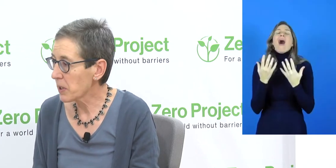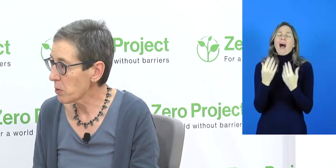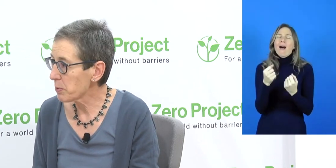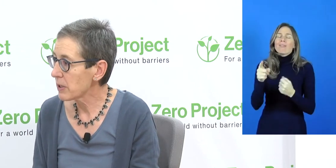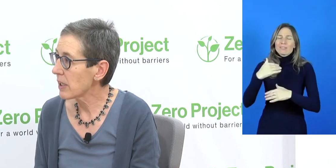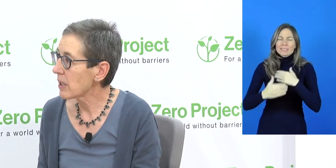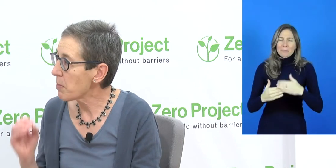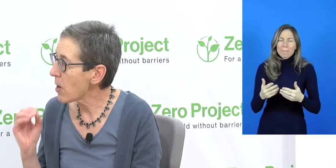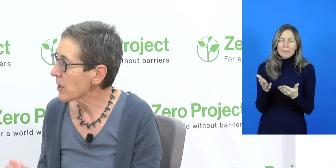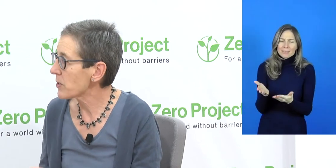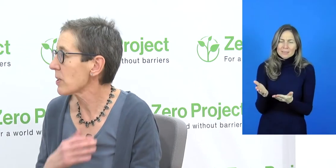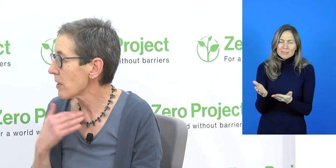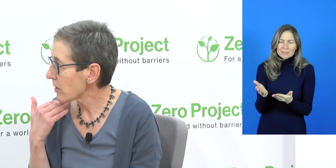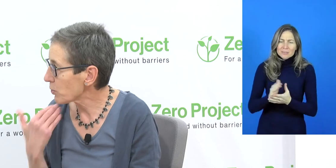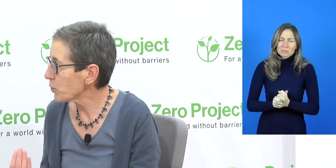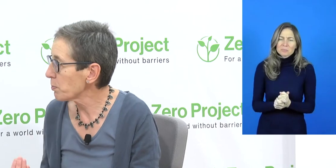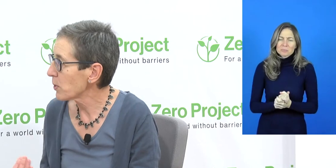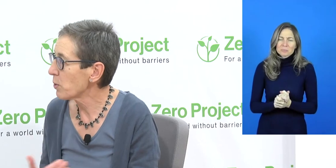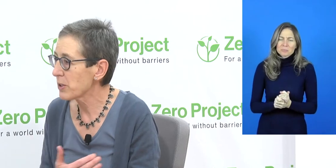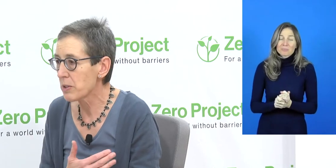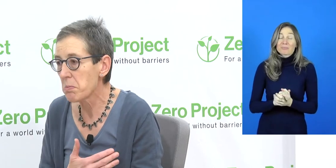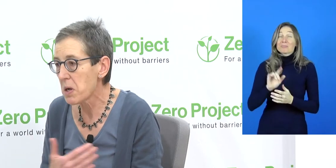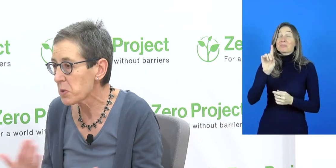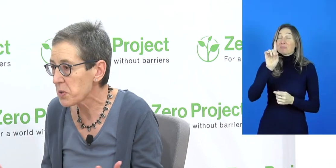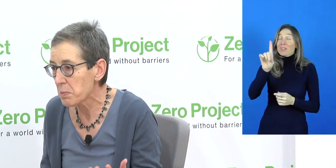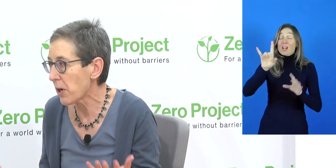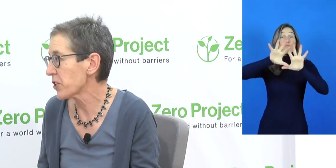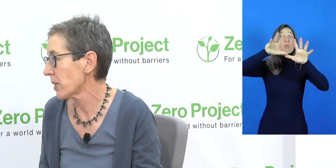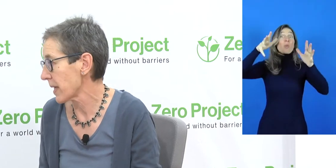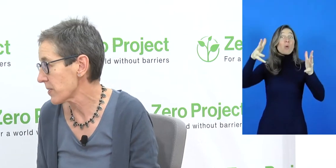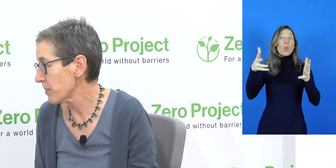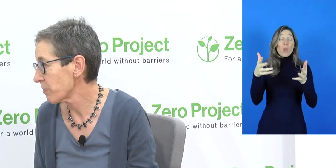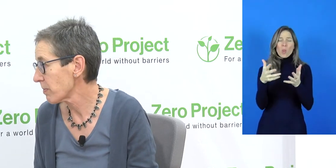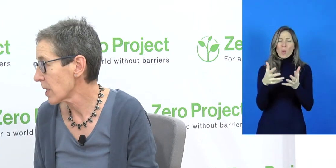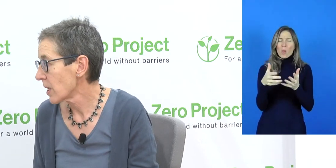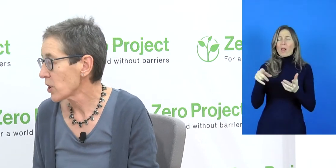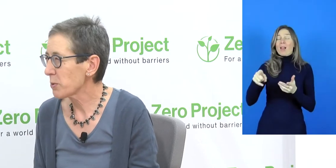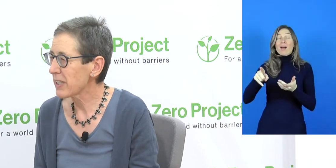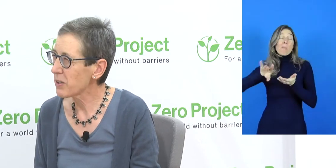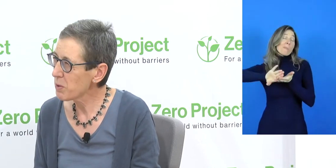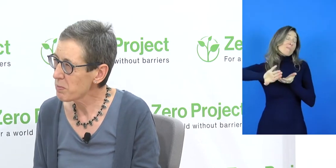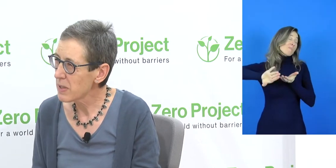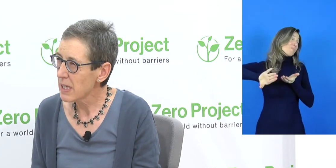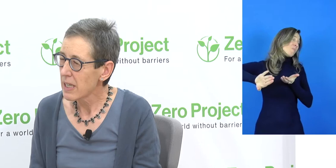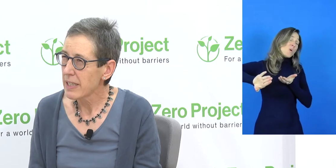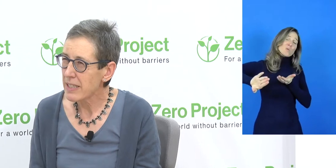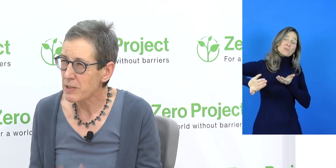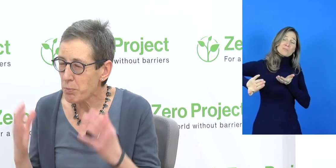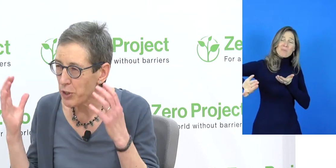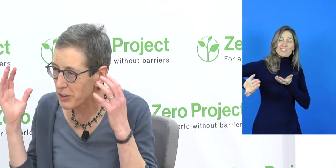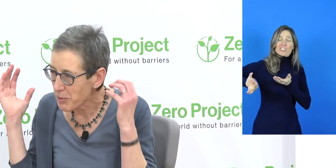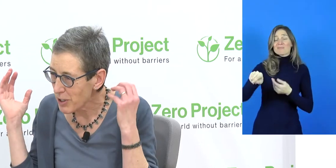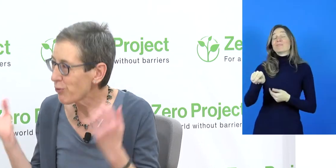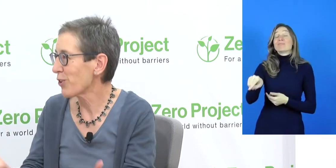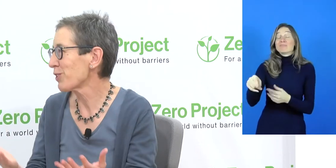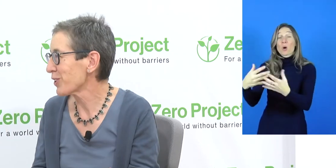around the globe, they are amongst the group who is the most marginalized. So we said, you know, let's